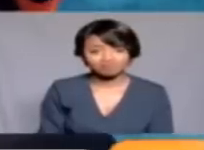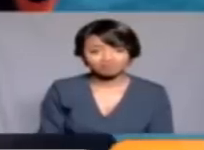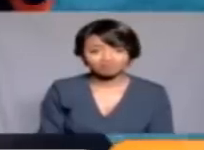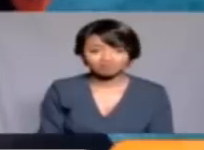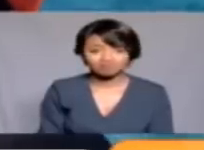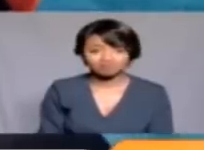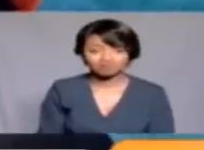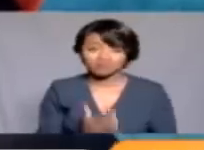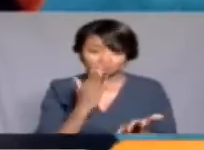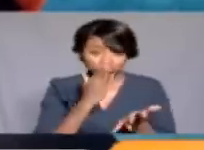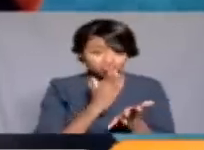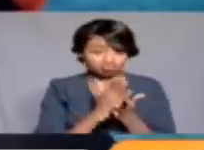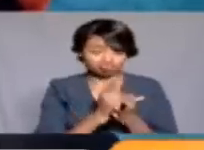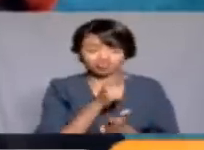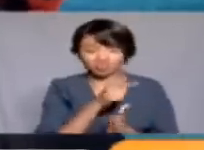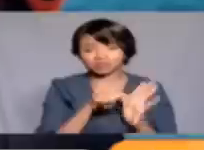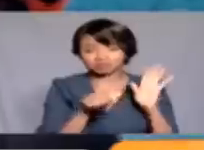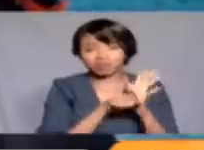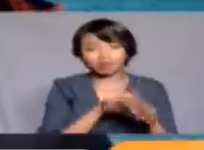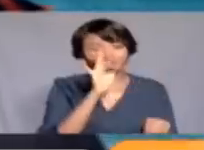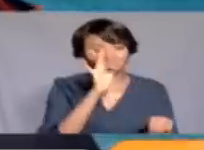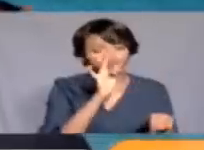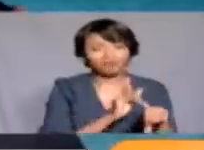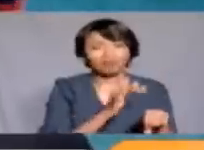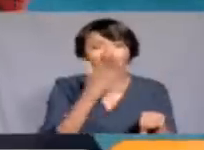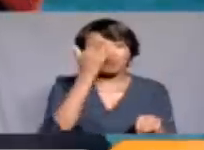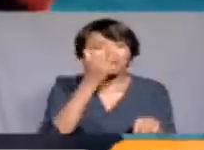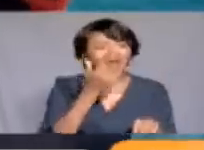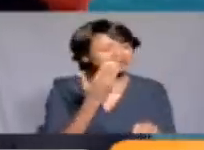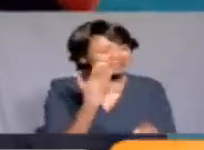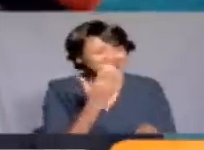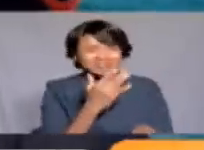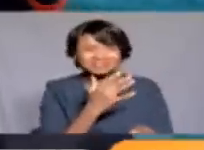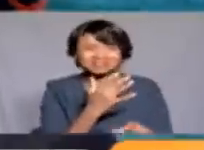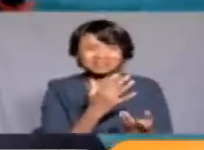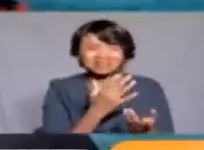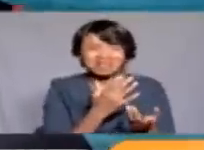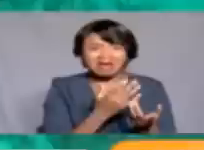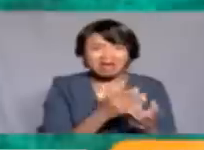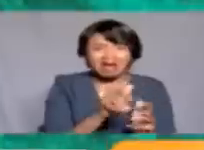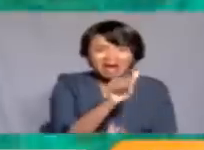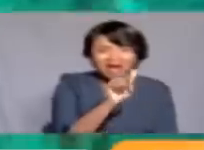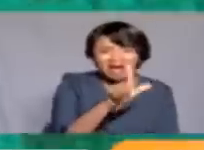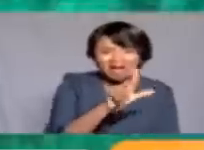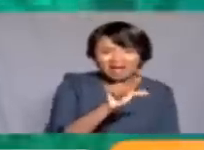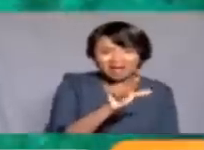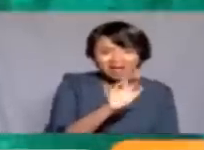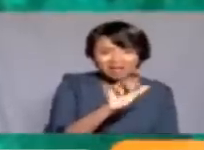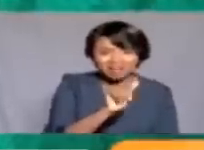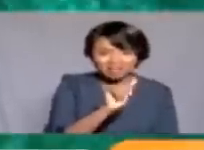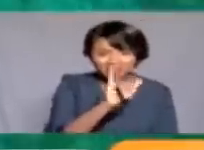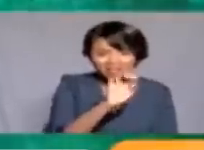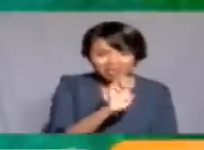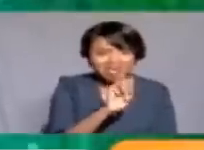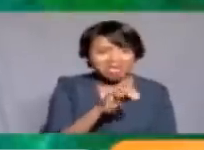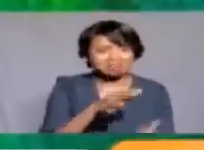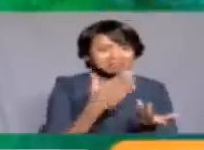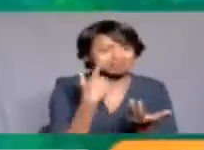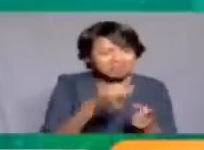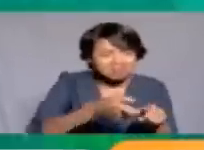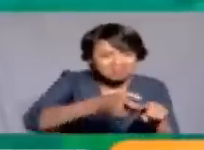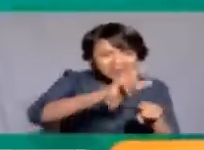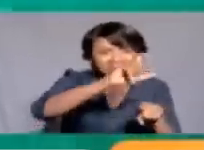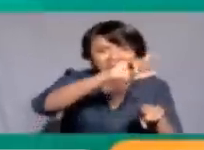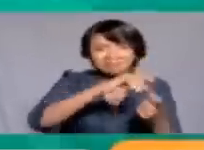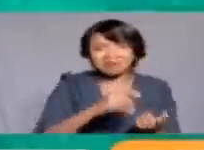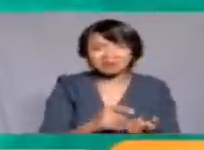There are some impacts of the sand harvesting. You can see increased sedimentation in the algae around corals. And some of the